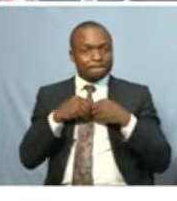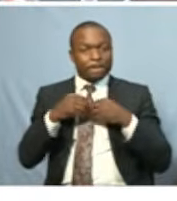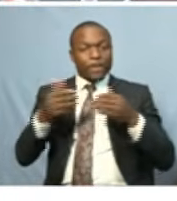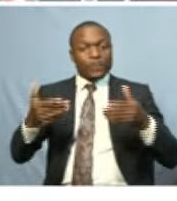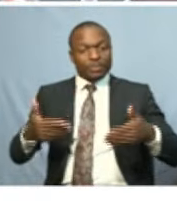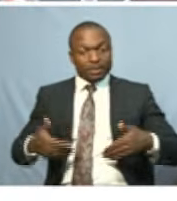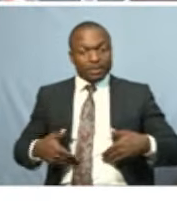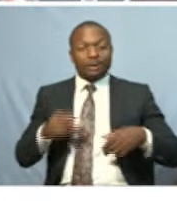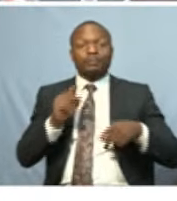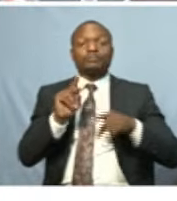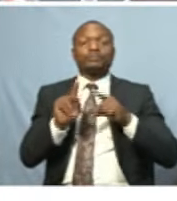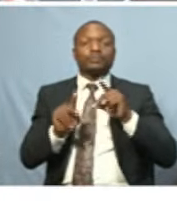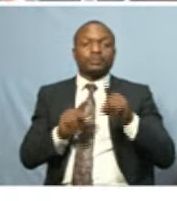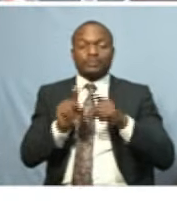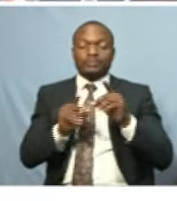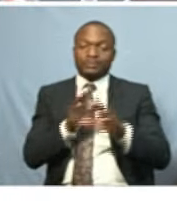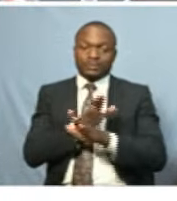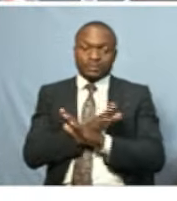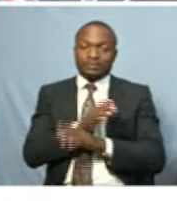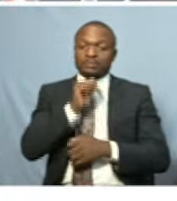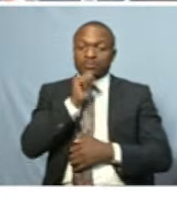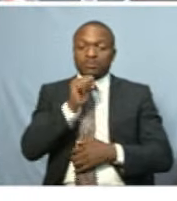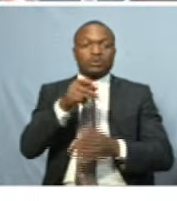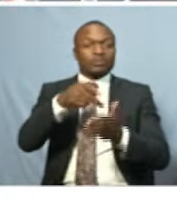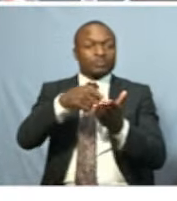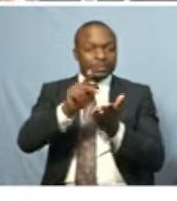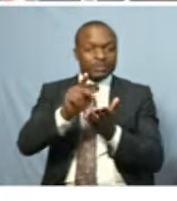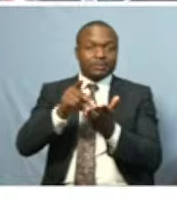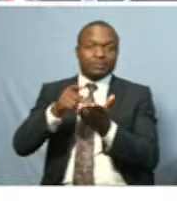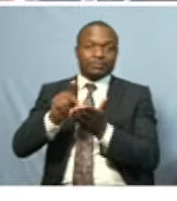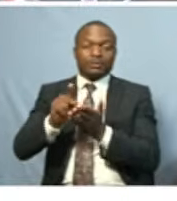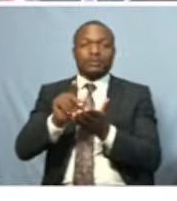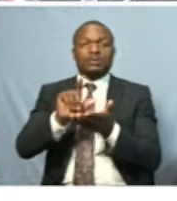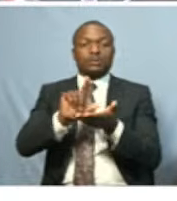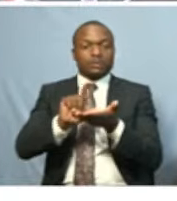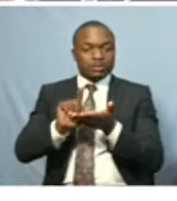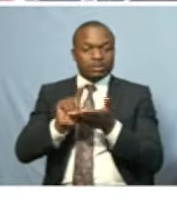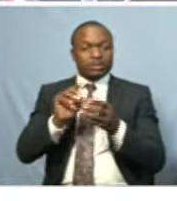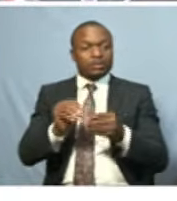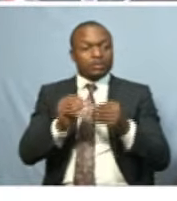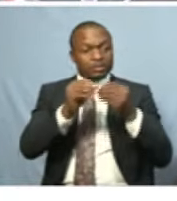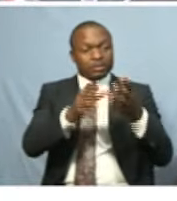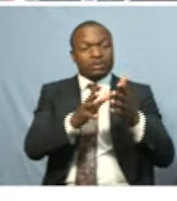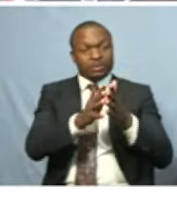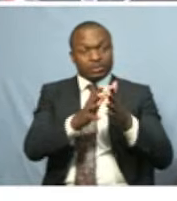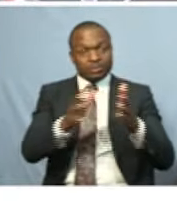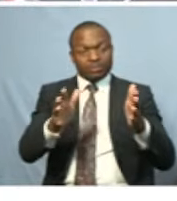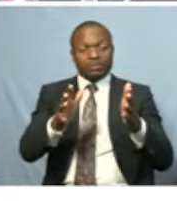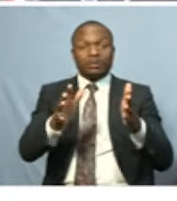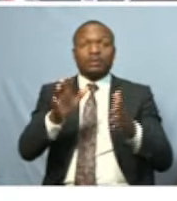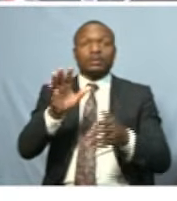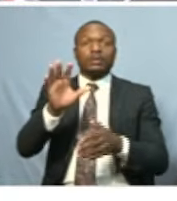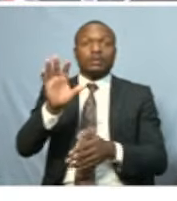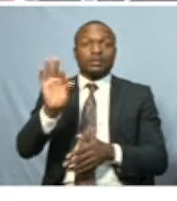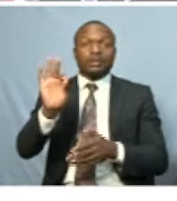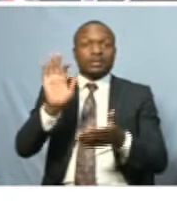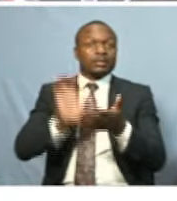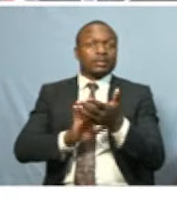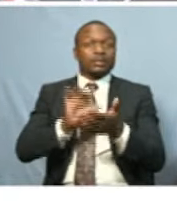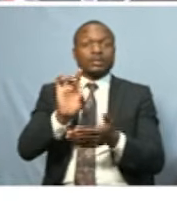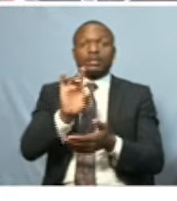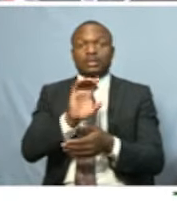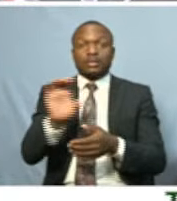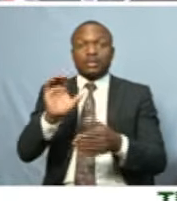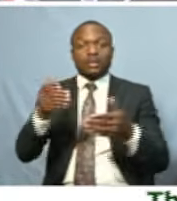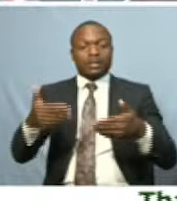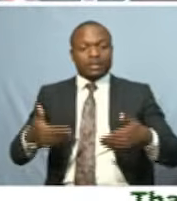people of Zambia are not paying these loans. We have given more than 9,800 young people,